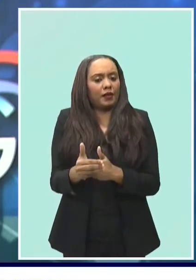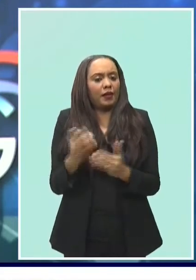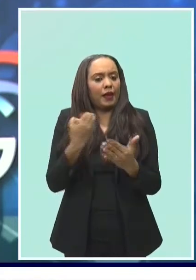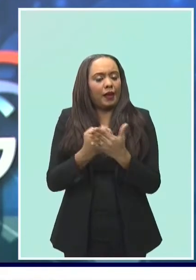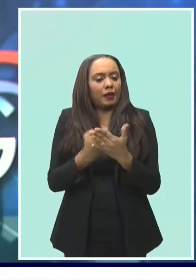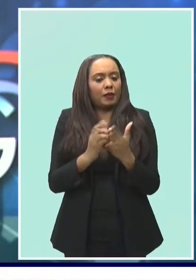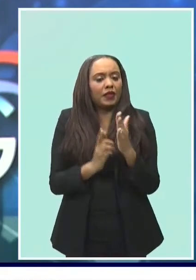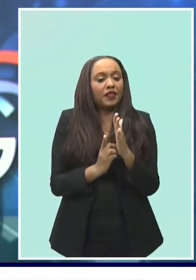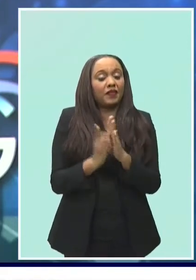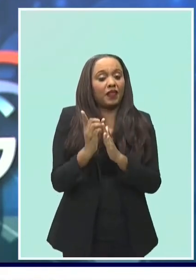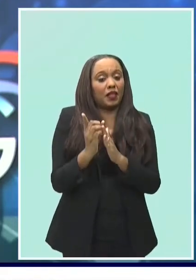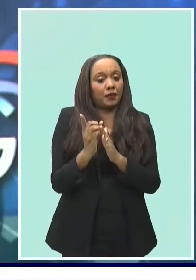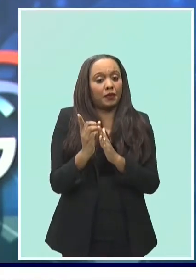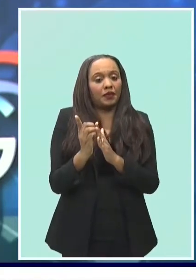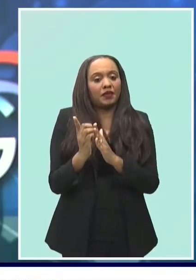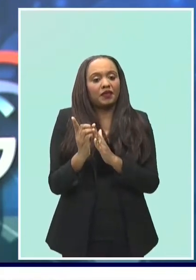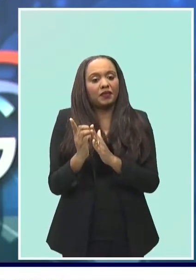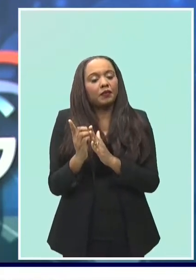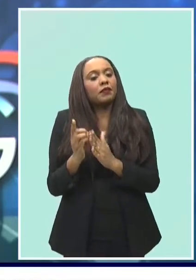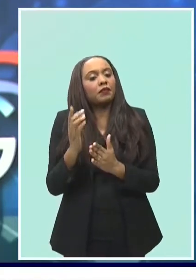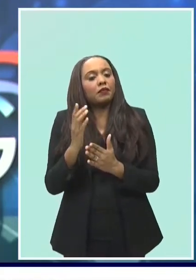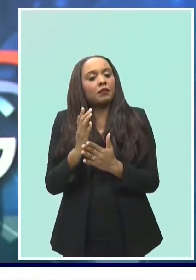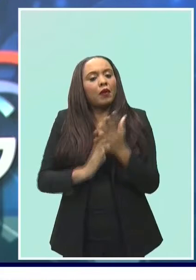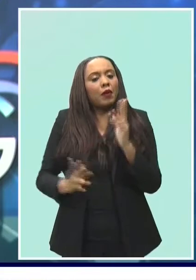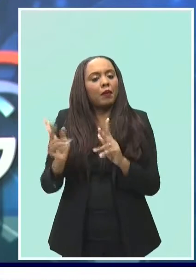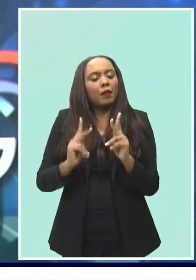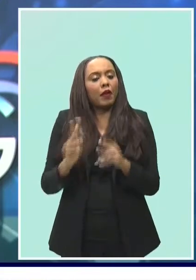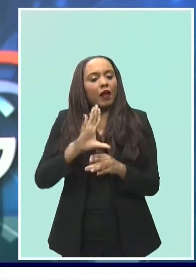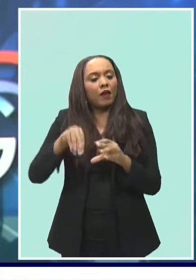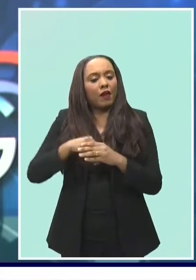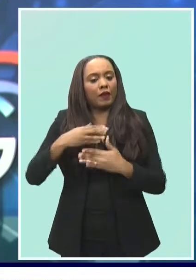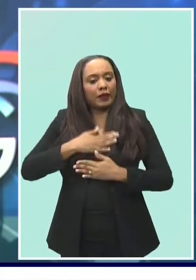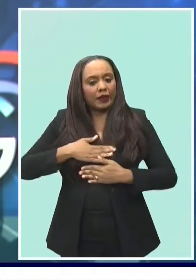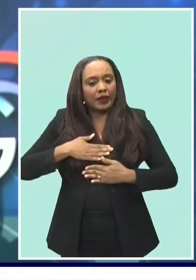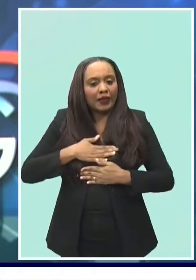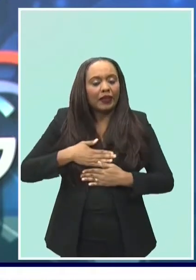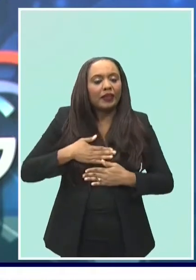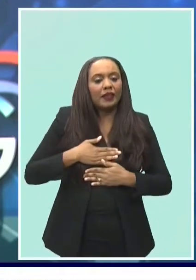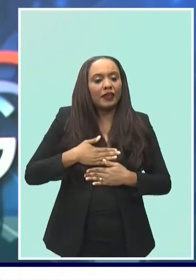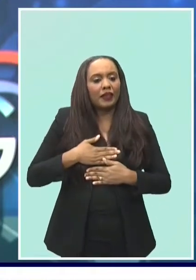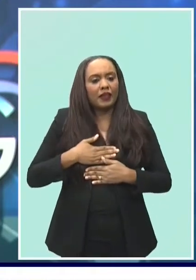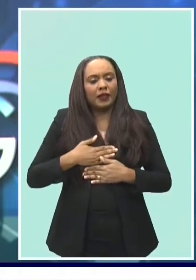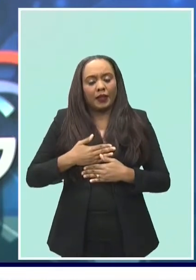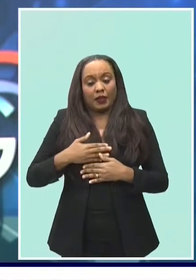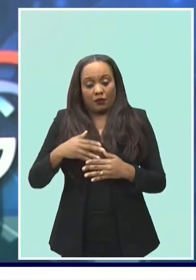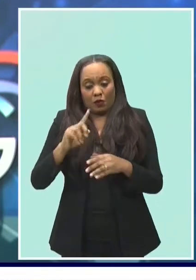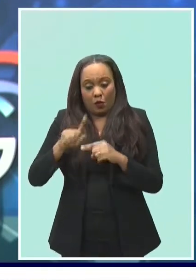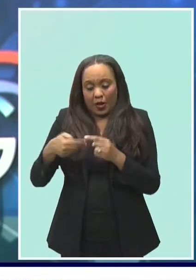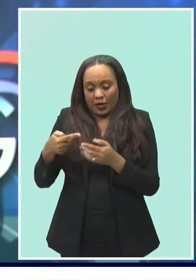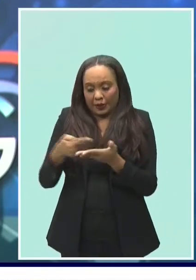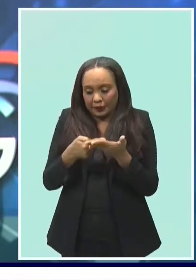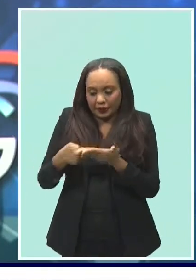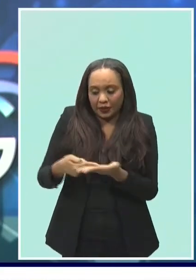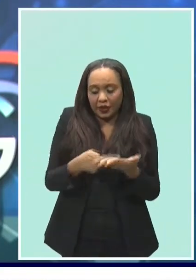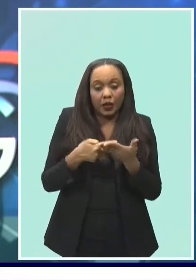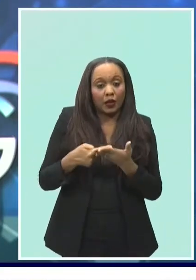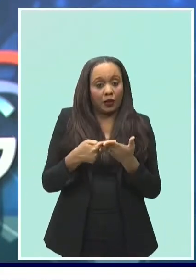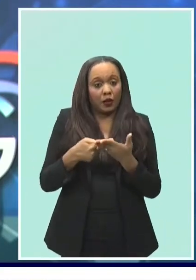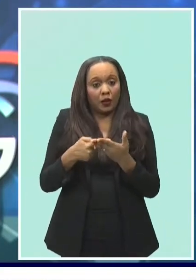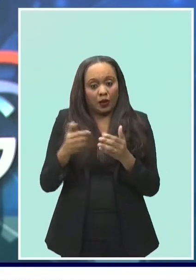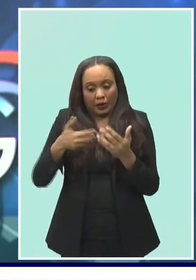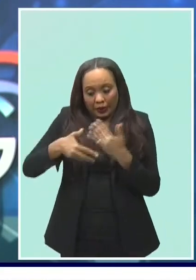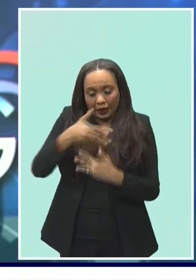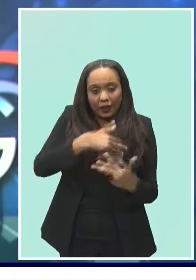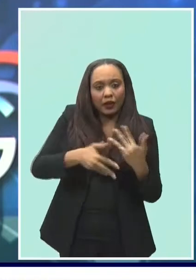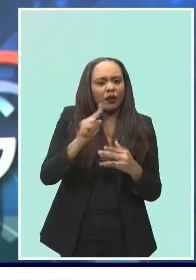next frontier of economic development, artists have been told that collaboration is key to their success going forward. Culture